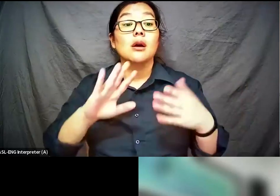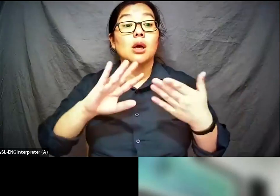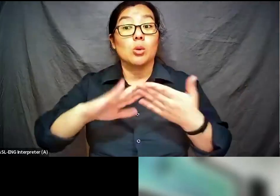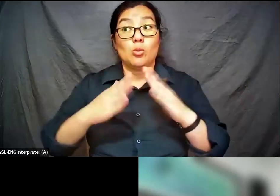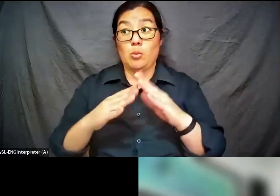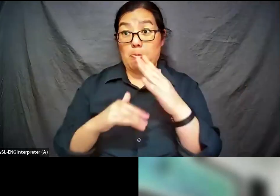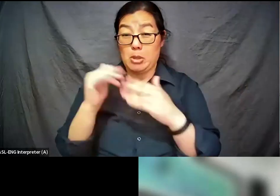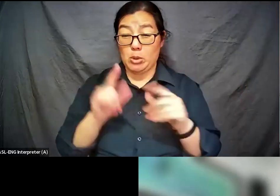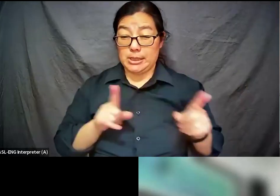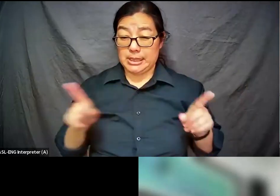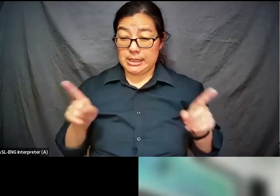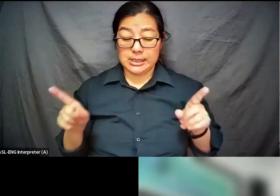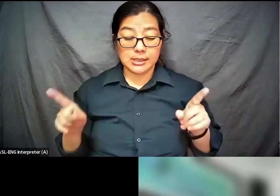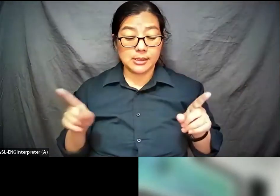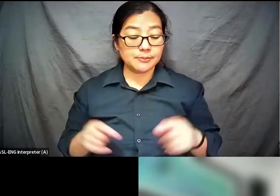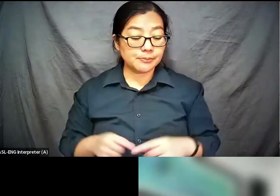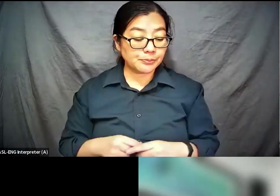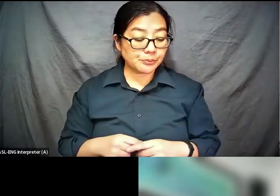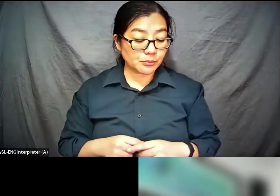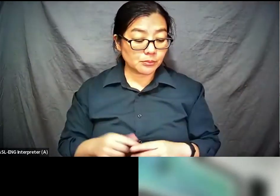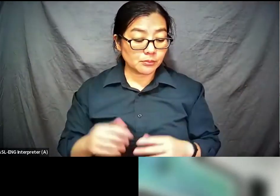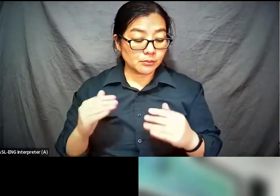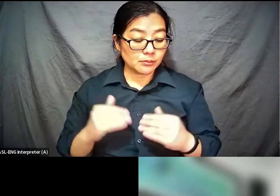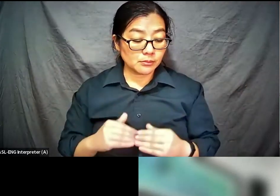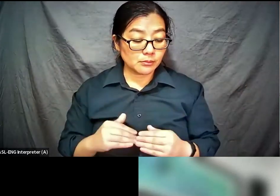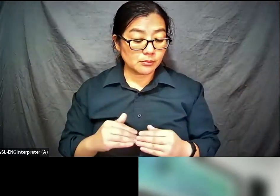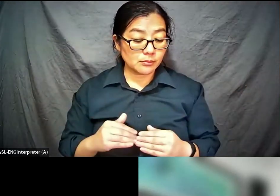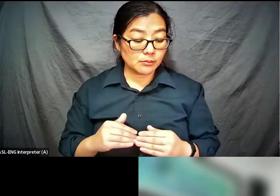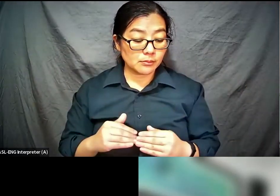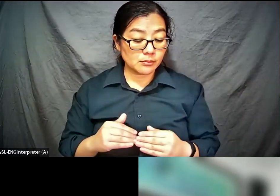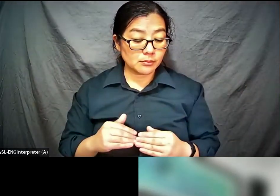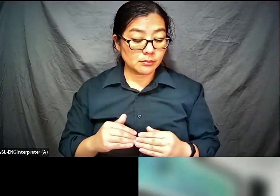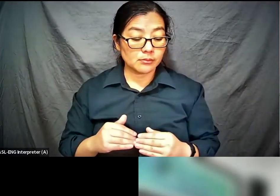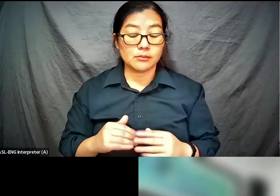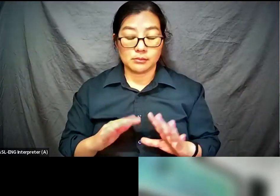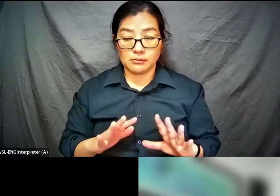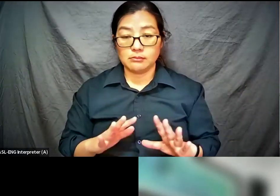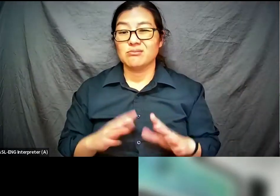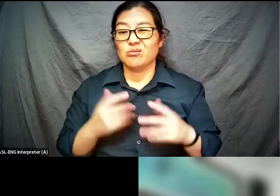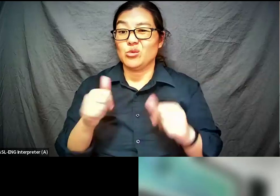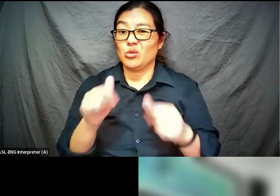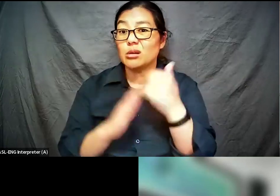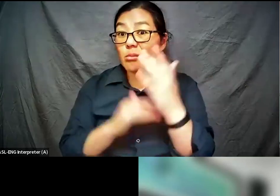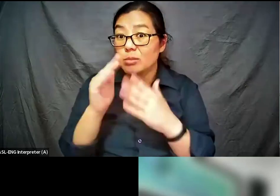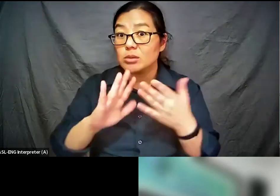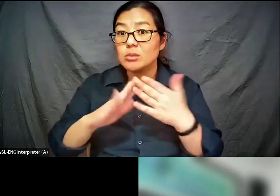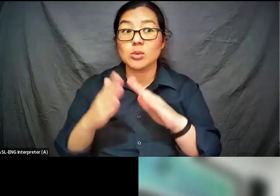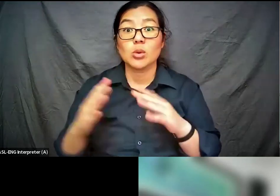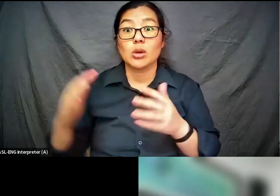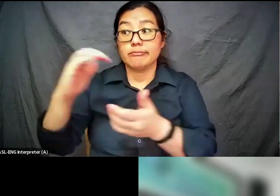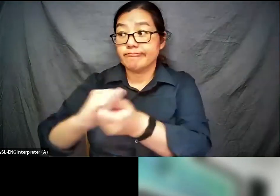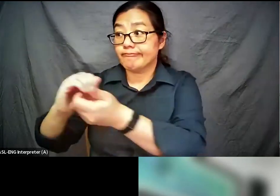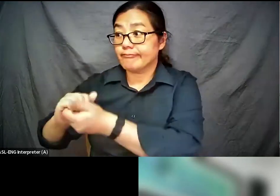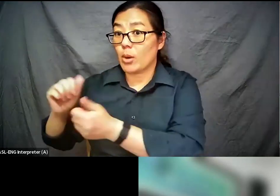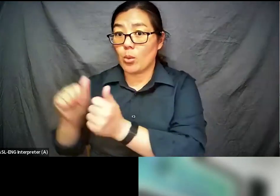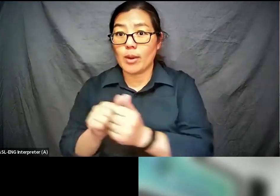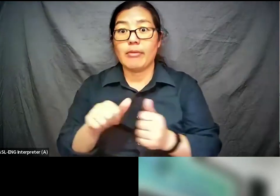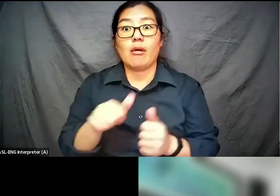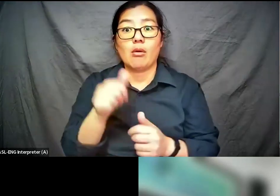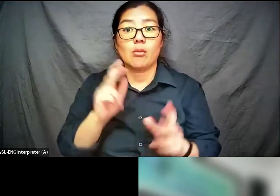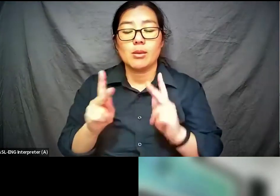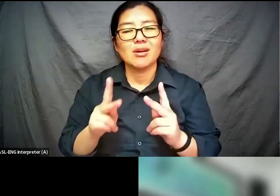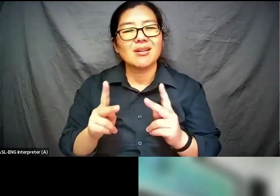that just doesn't exist anymore, that can't be accessed or referenced. And so, you know, I don't think people think